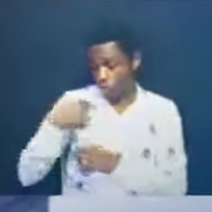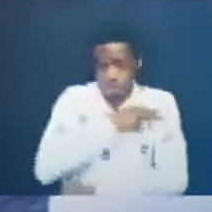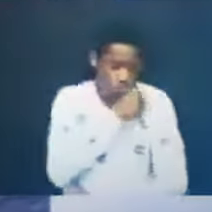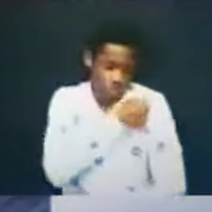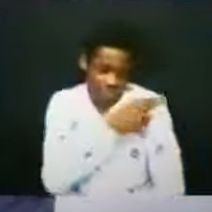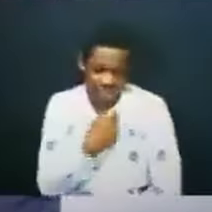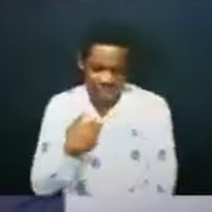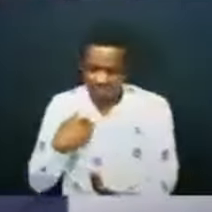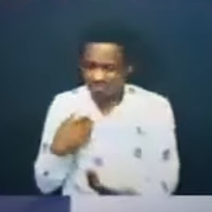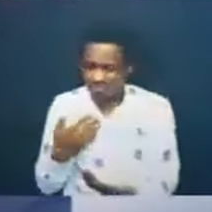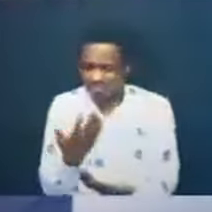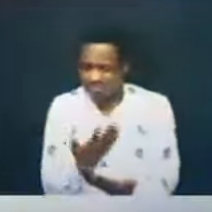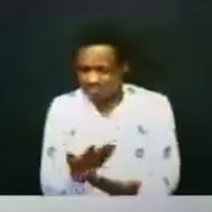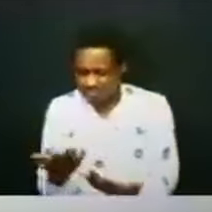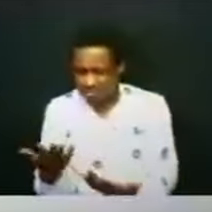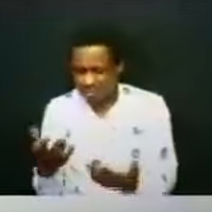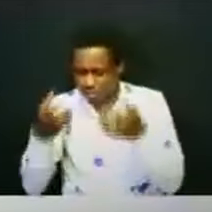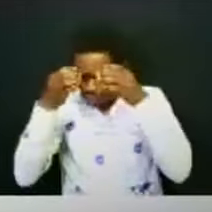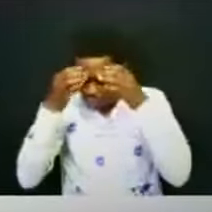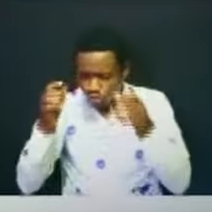Like enlargement of one's